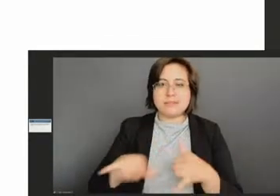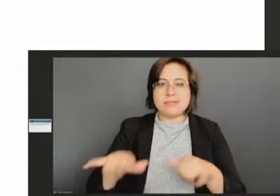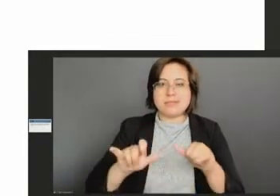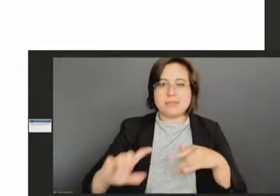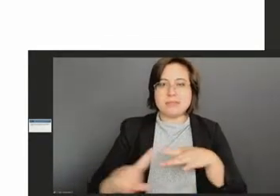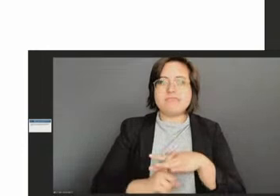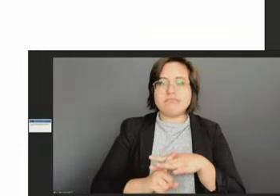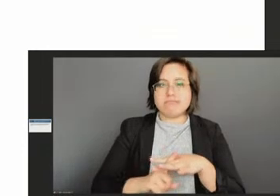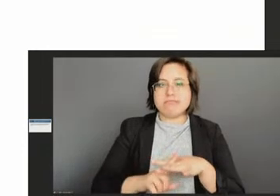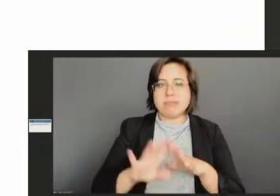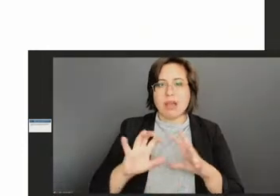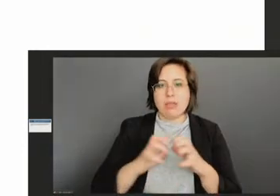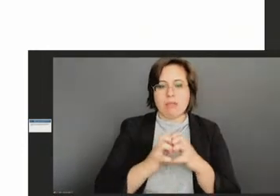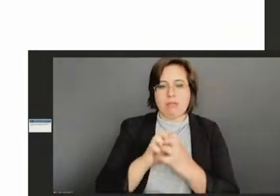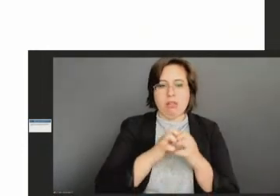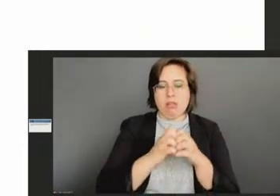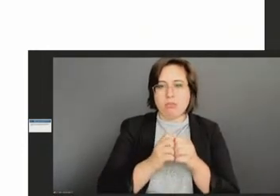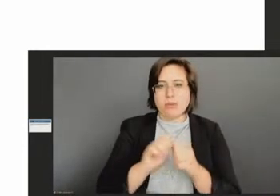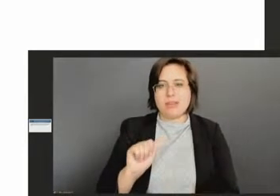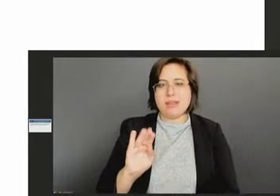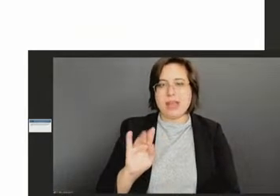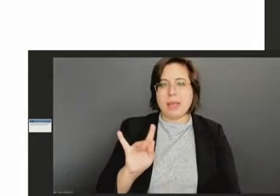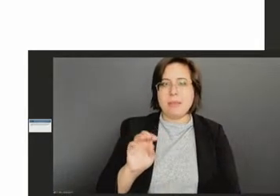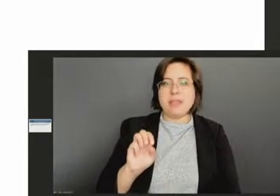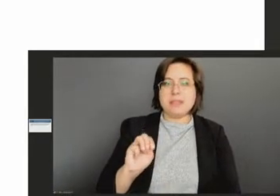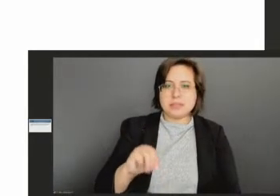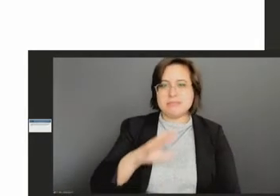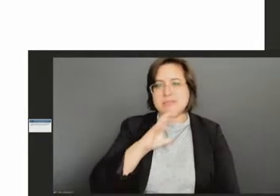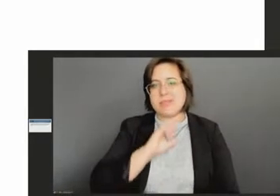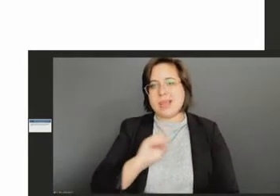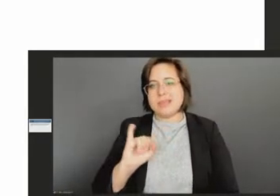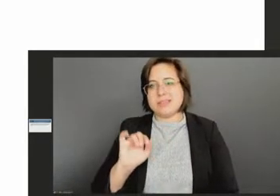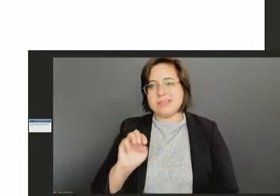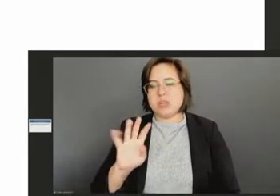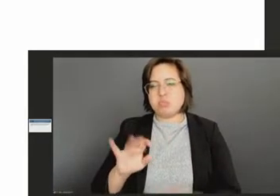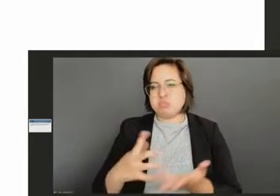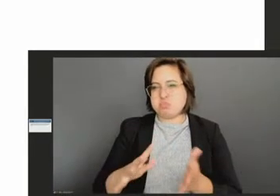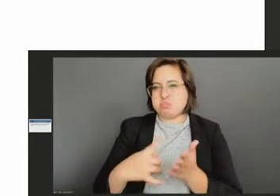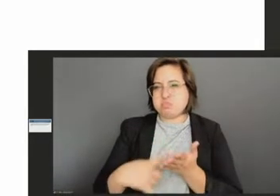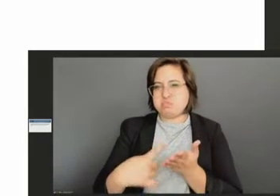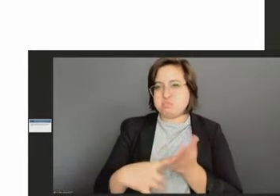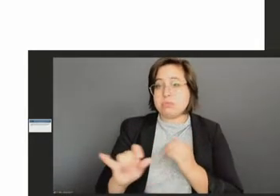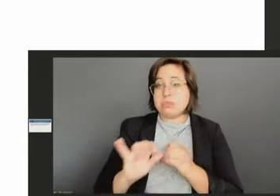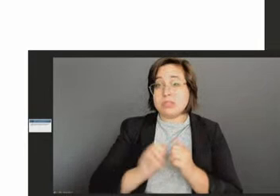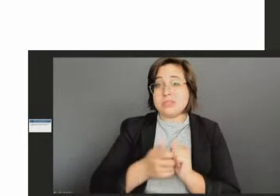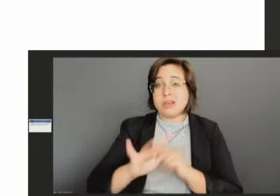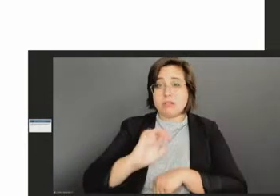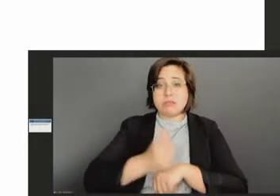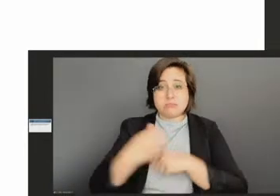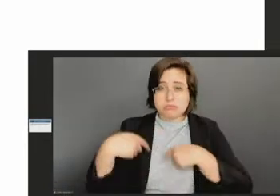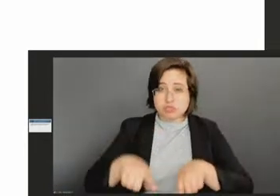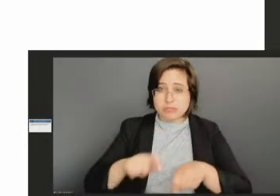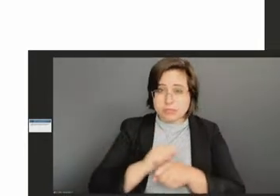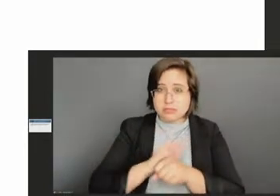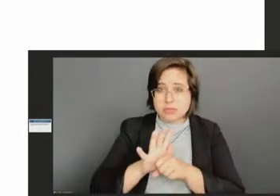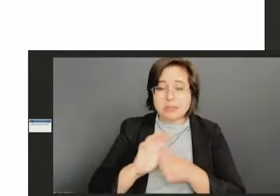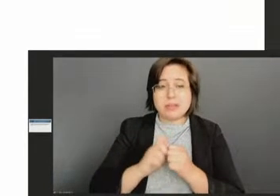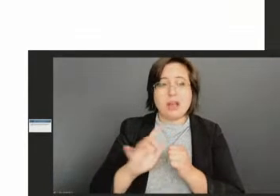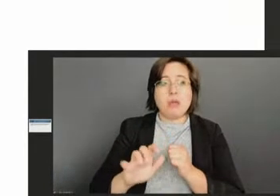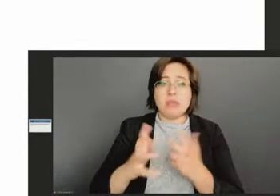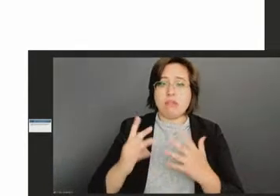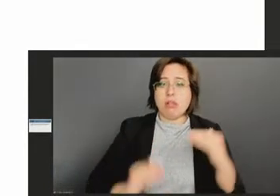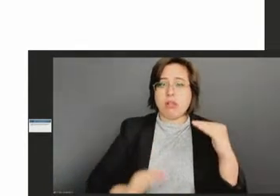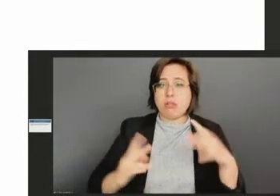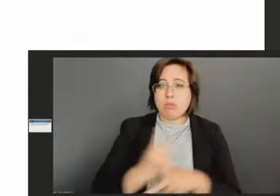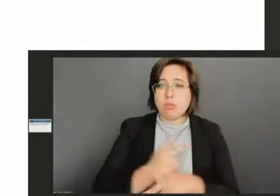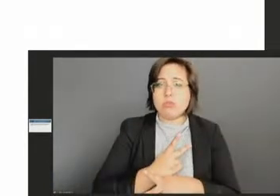ableism and ageism, which has already been discussed, as well as how crisis standards were implemented throughout the pandemic and how that may have